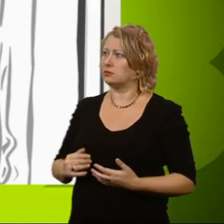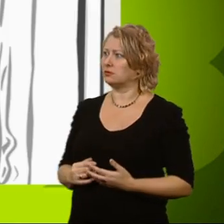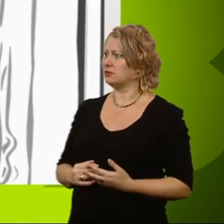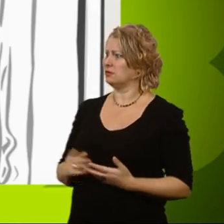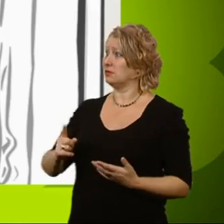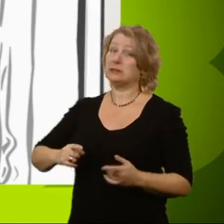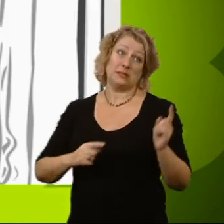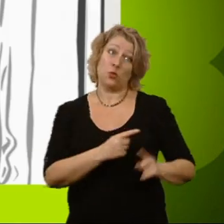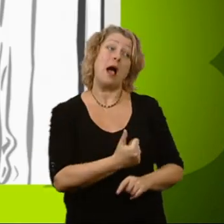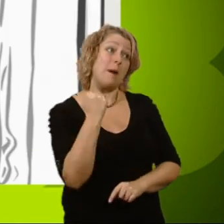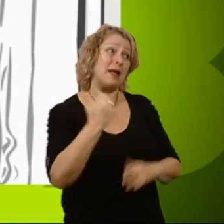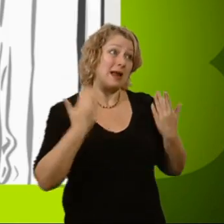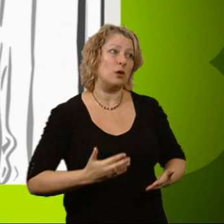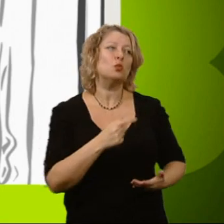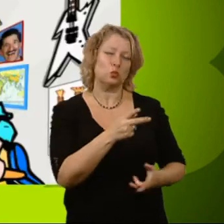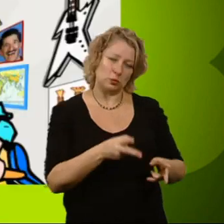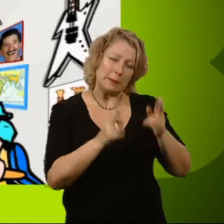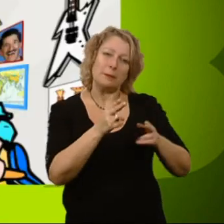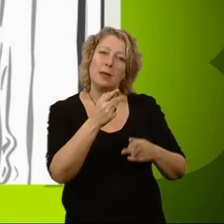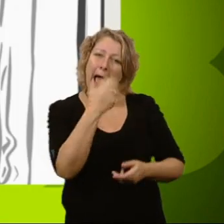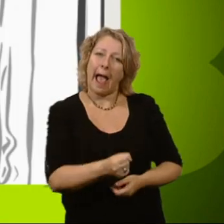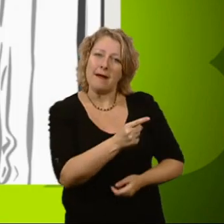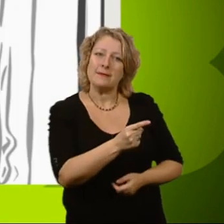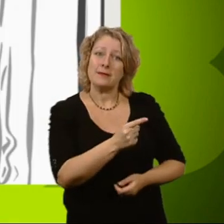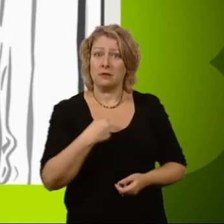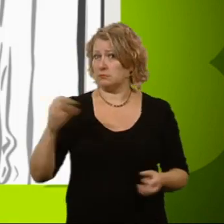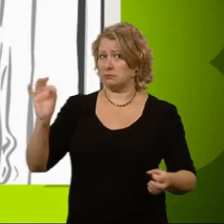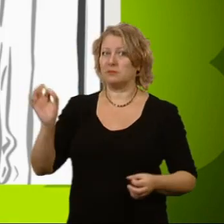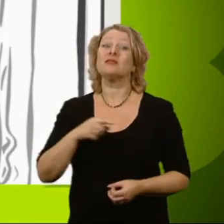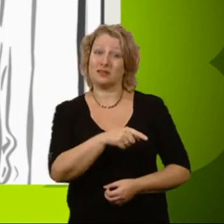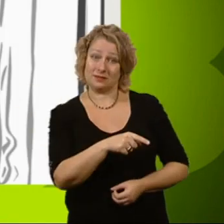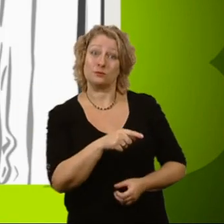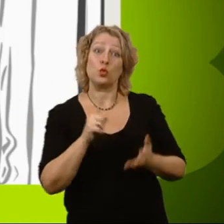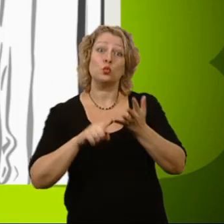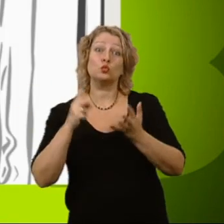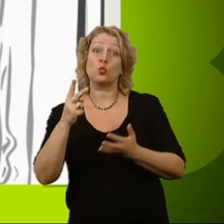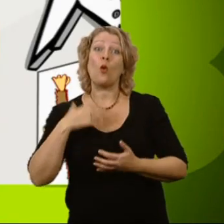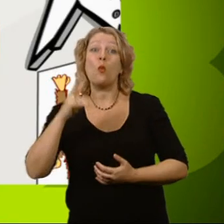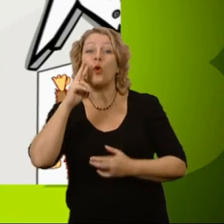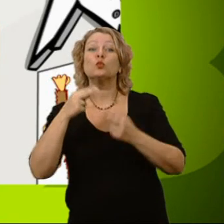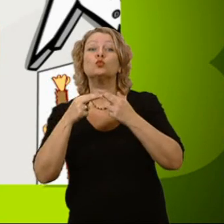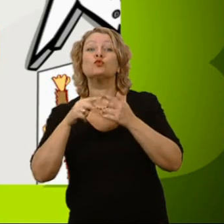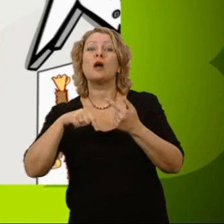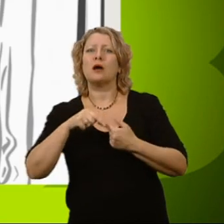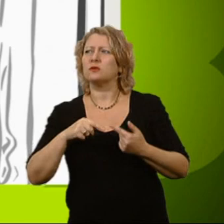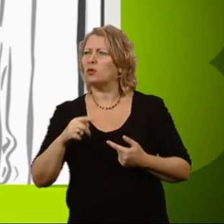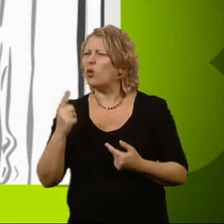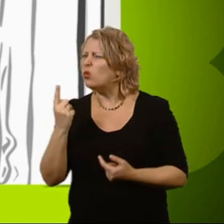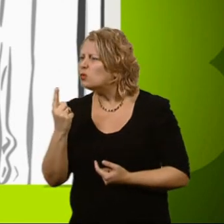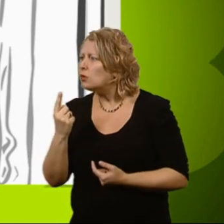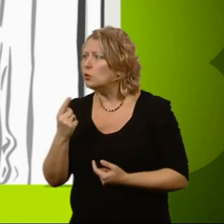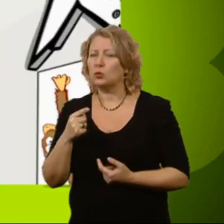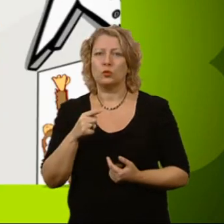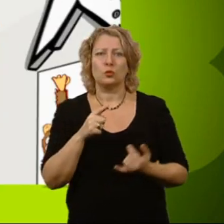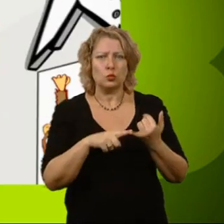come out here at once. You are doing a clip show. I'm not. I know you are. You too wanted to watch News Round. Who too? You